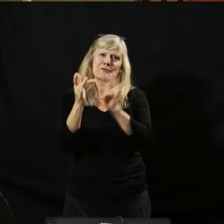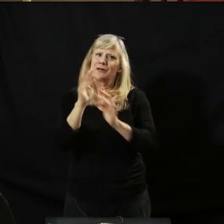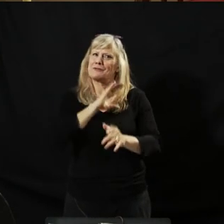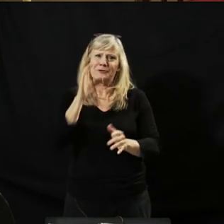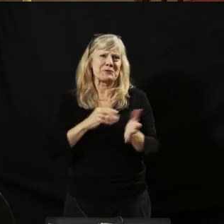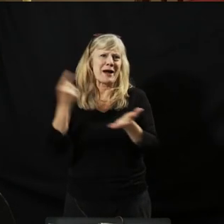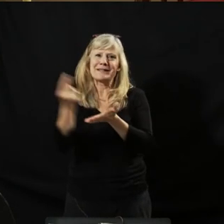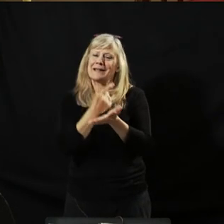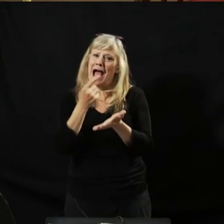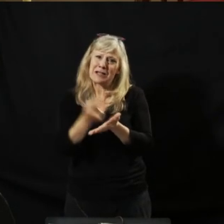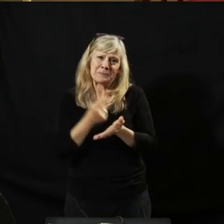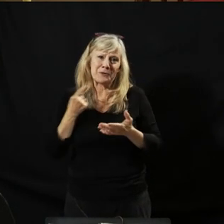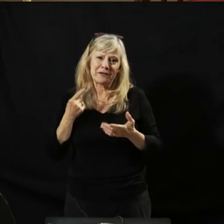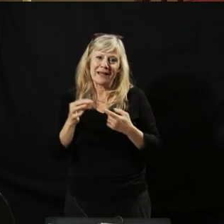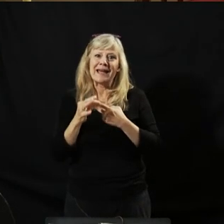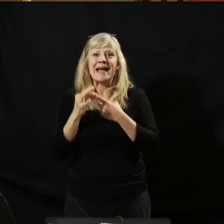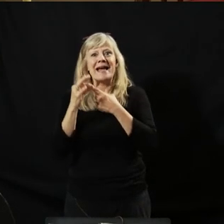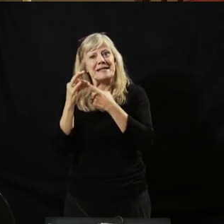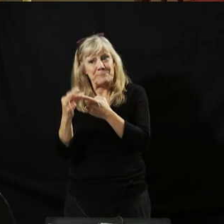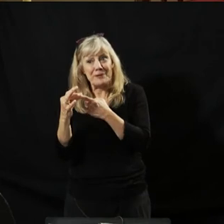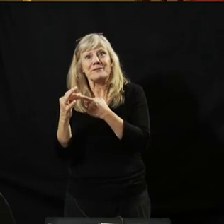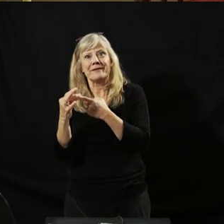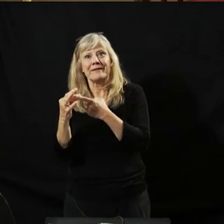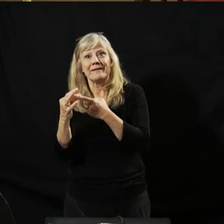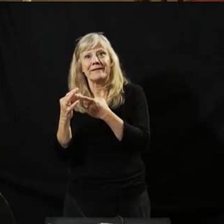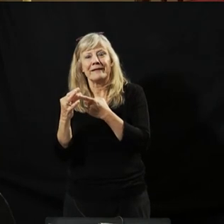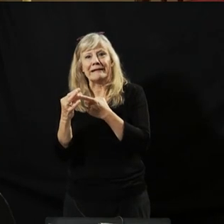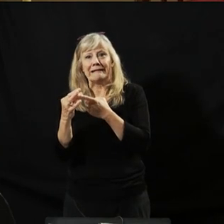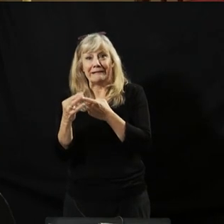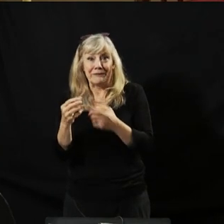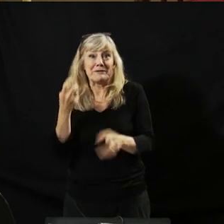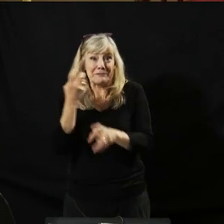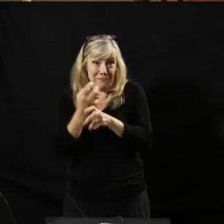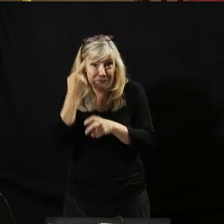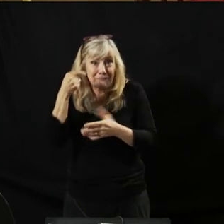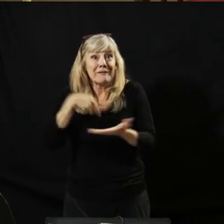Christ, especially if it costs us to do so.